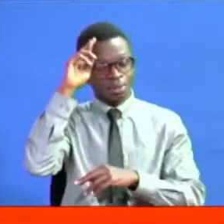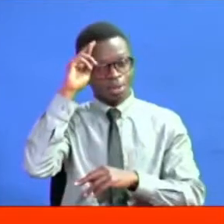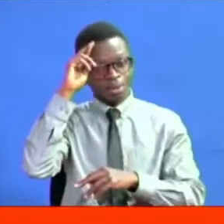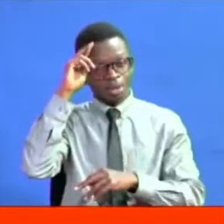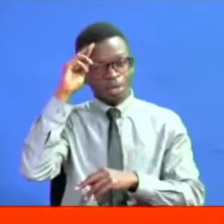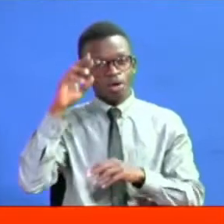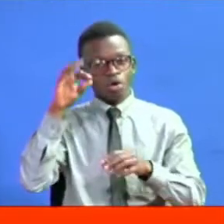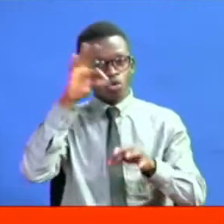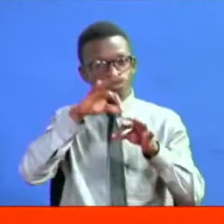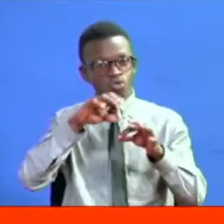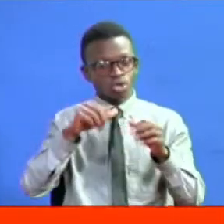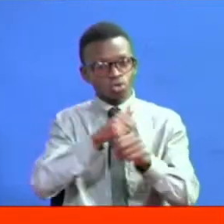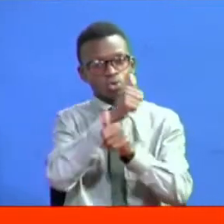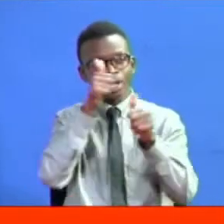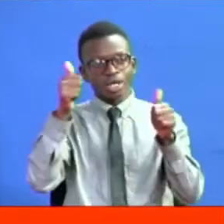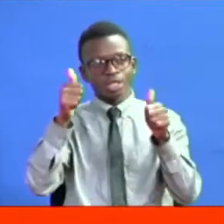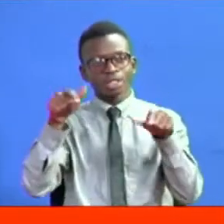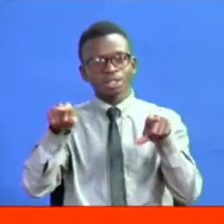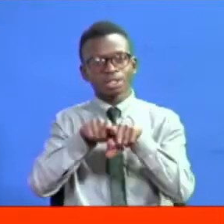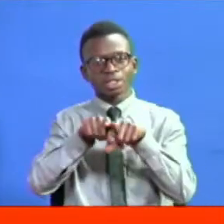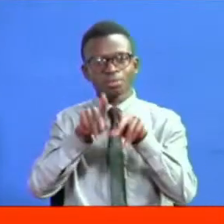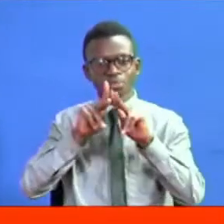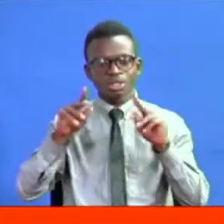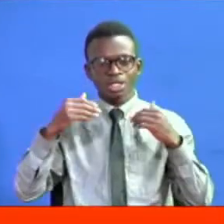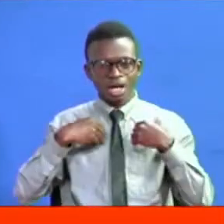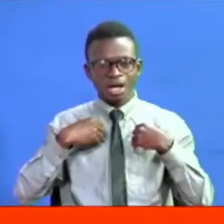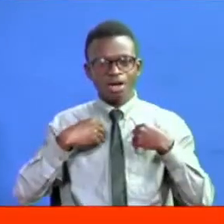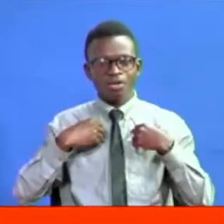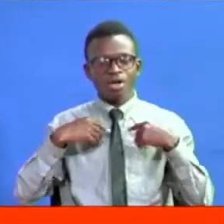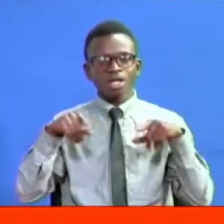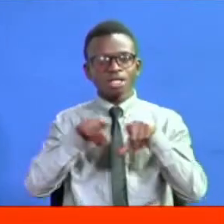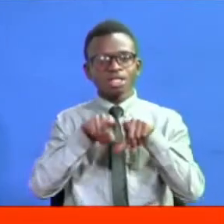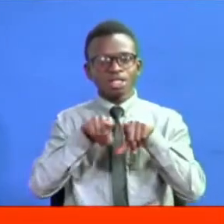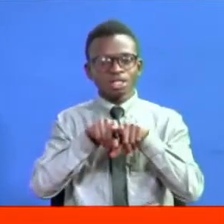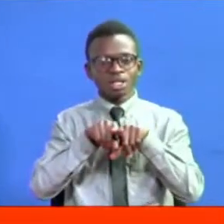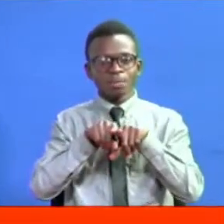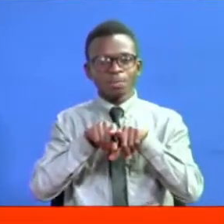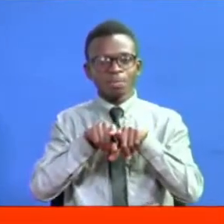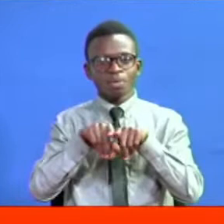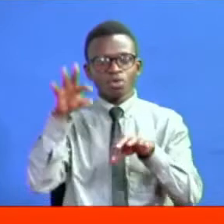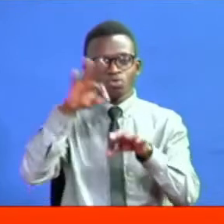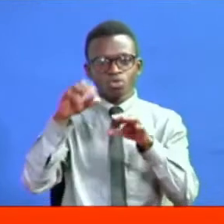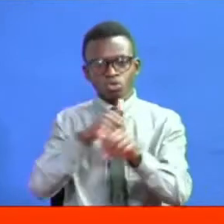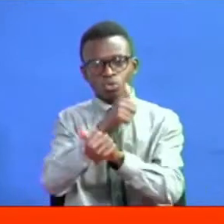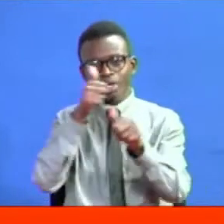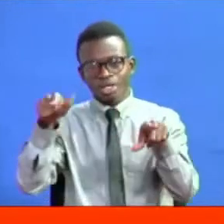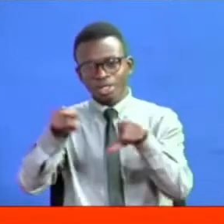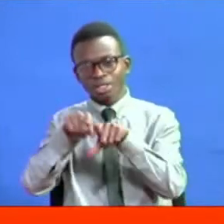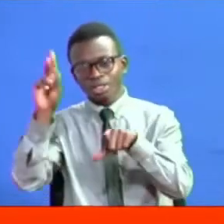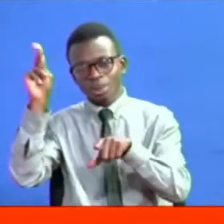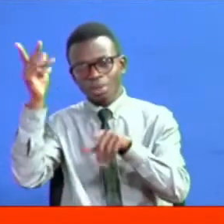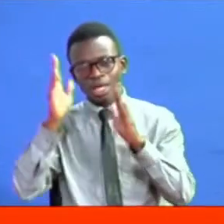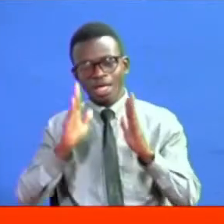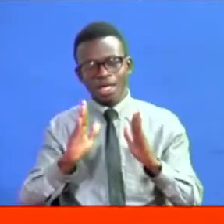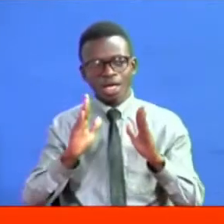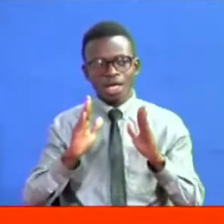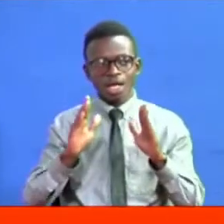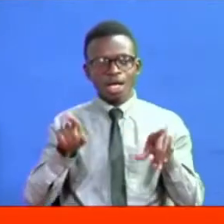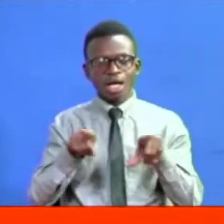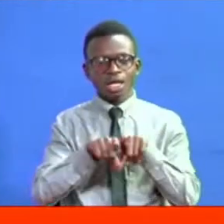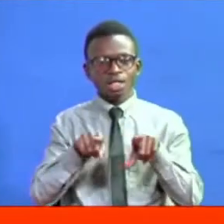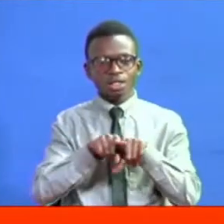to vote wisely, and of course make sure you get to exercise your rights as a citizen of the country to vote, and of